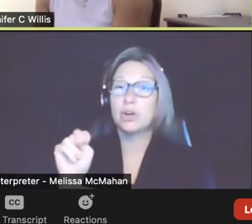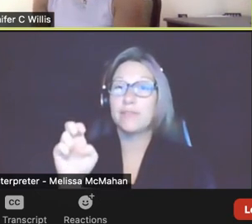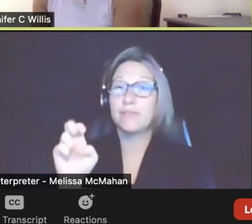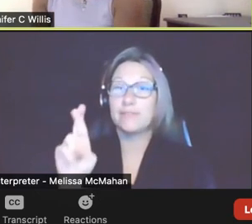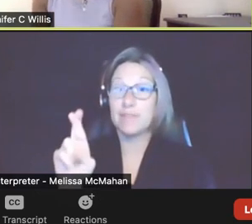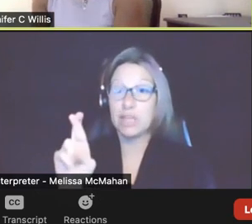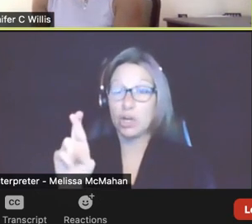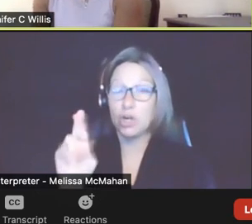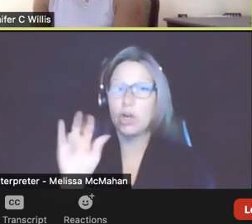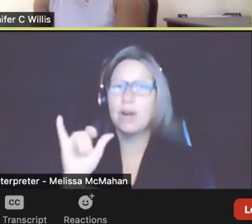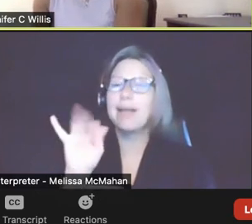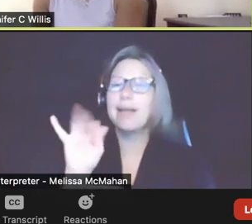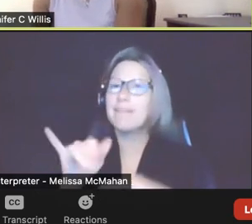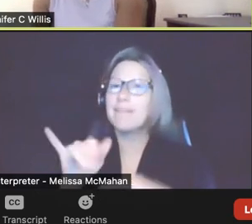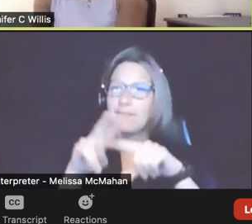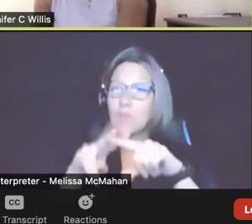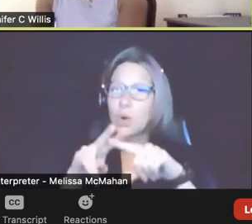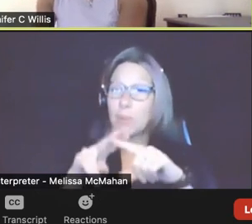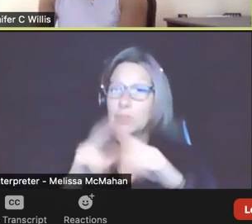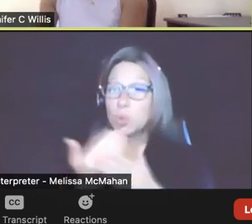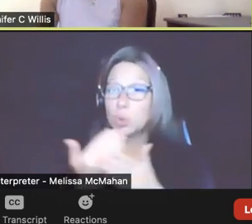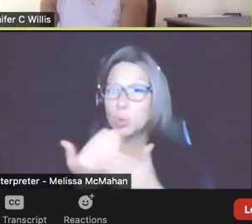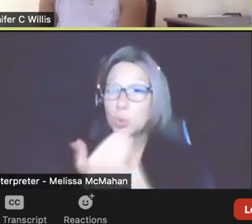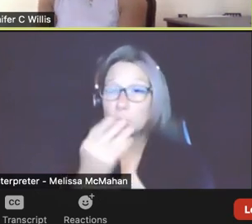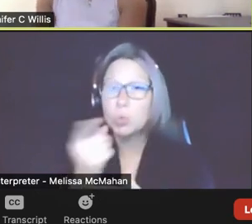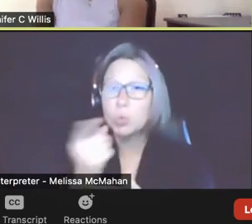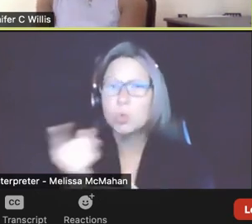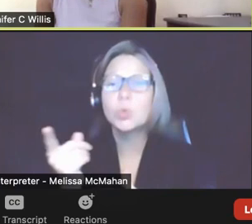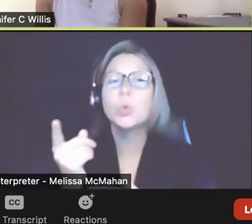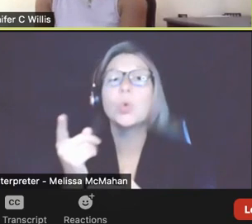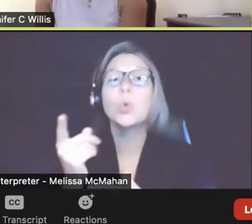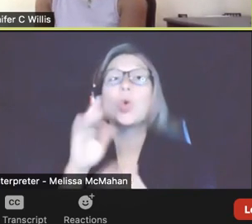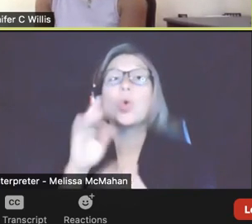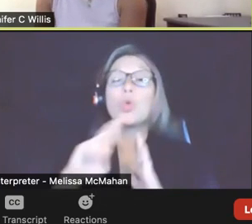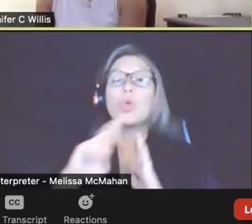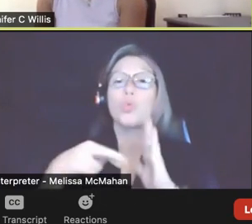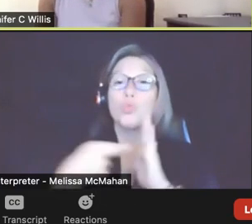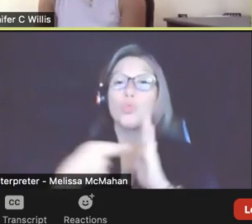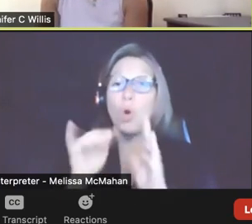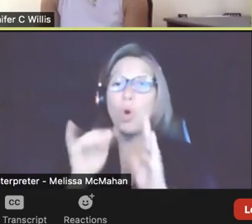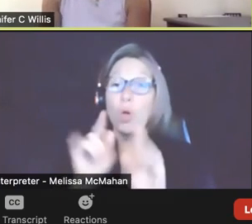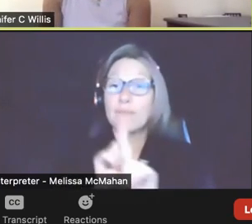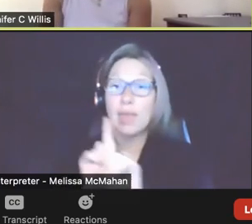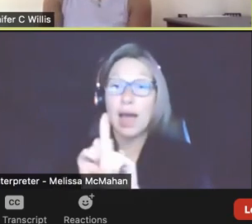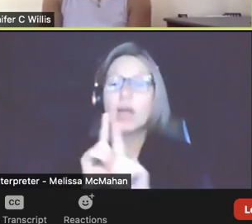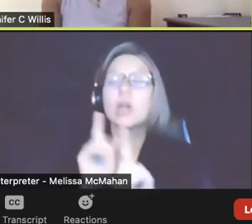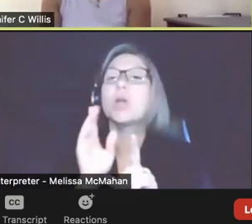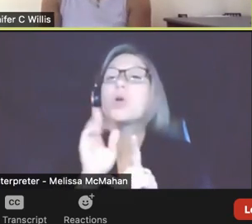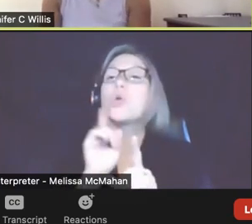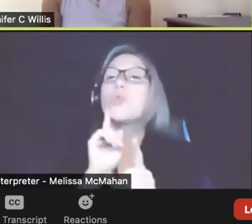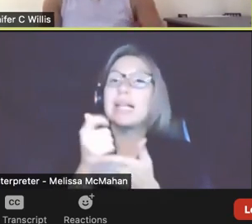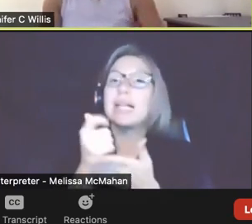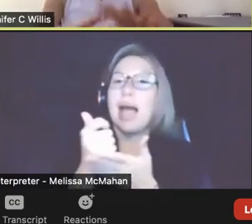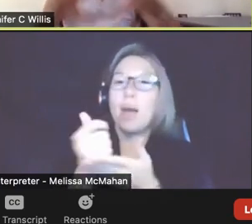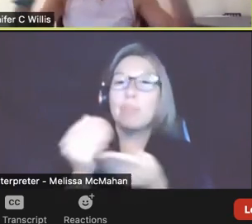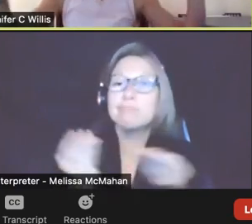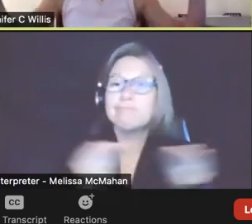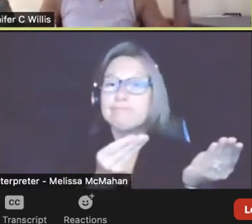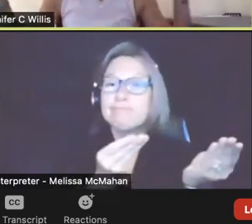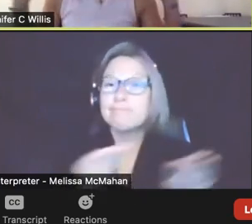I'm hoping it's not, but if this is something that's new to you, the role of an intervener is someone to facilitate that access